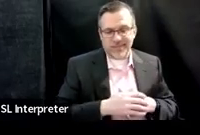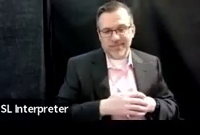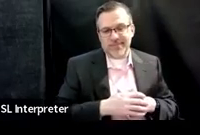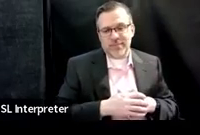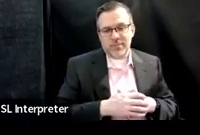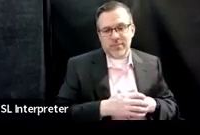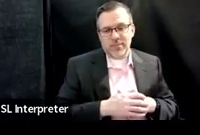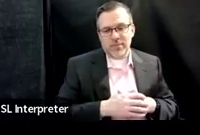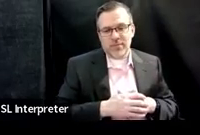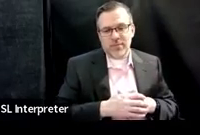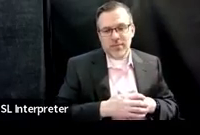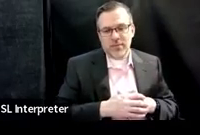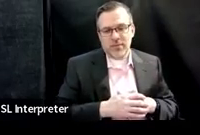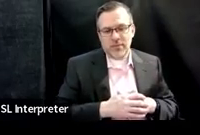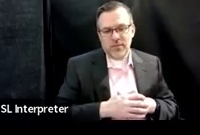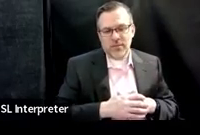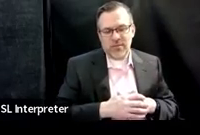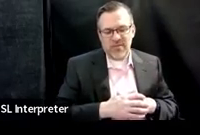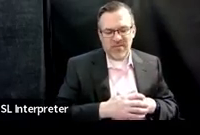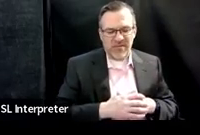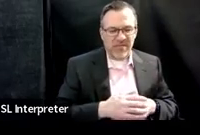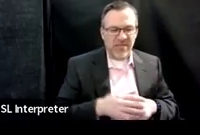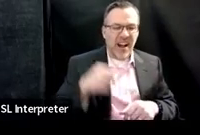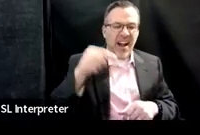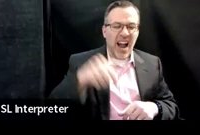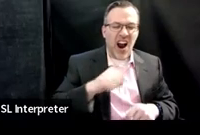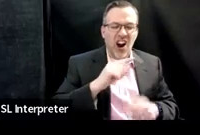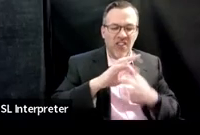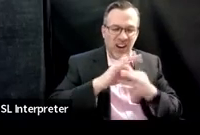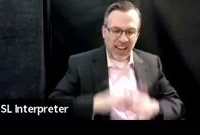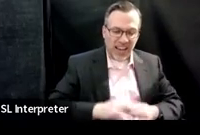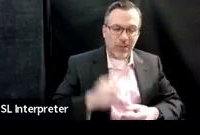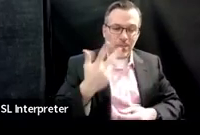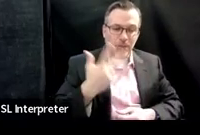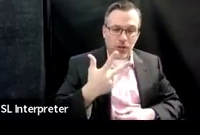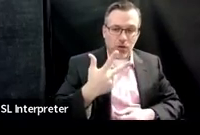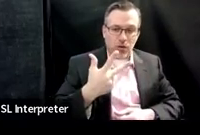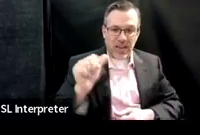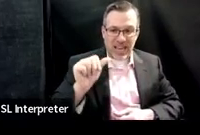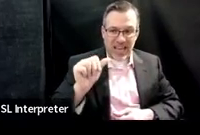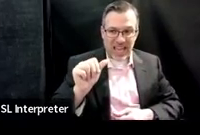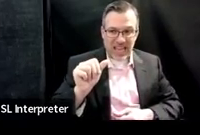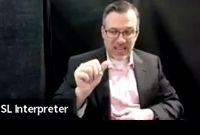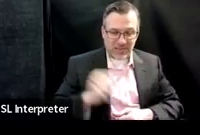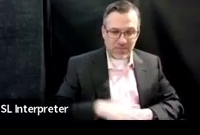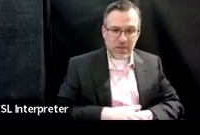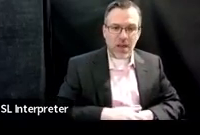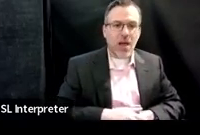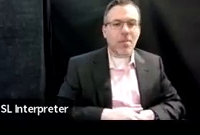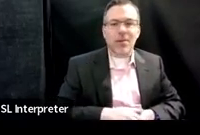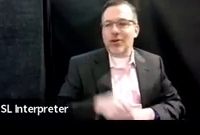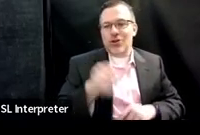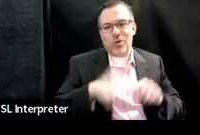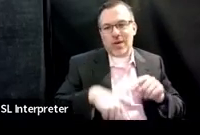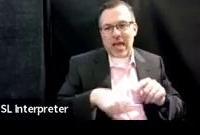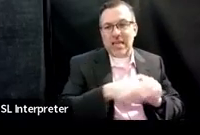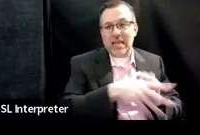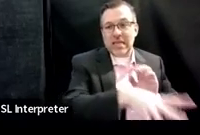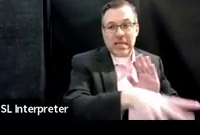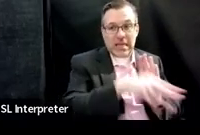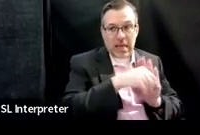to 3A on the IEP, but it should not be a copy and paste. They can mirror each